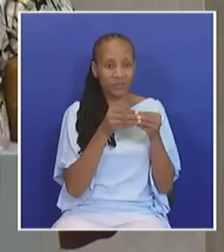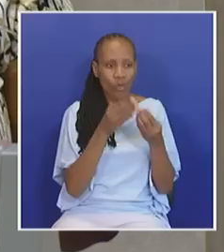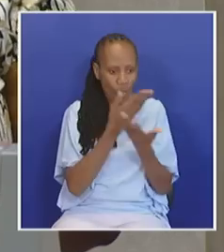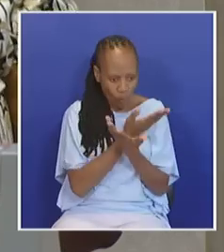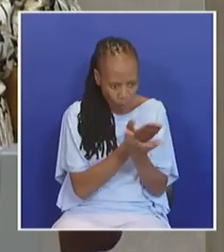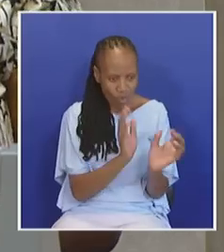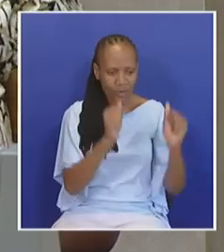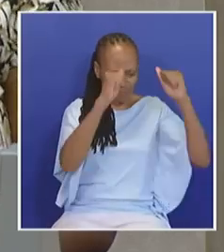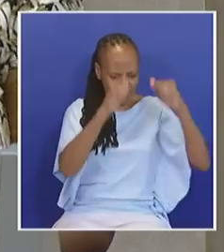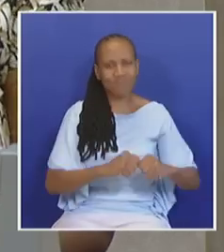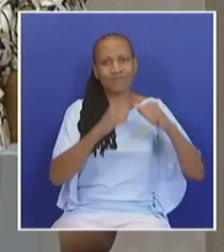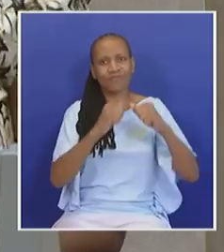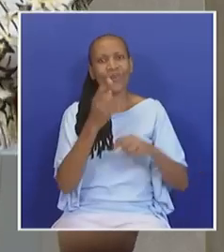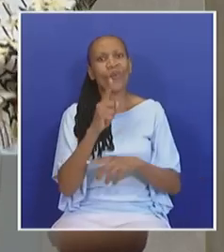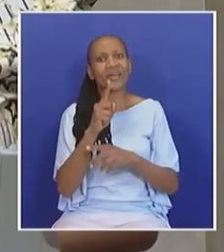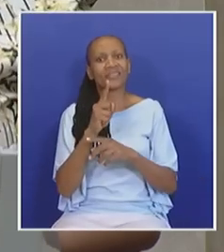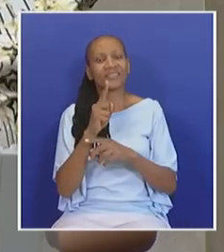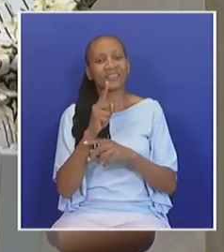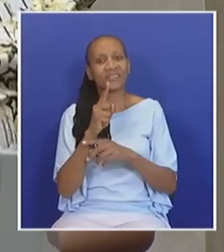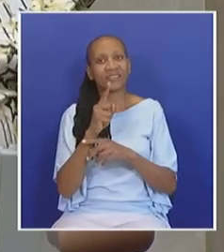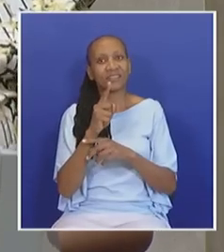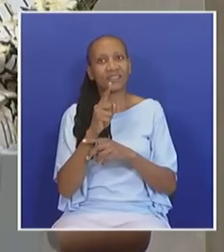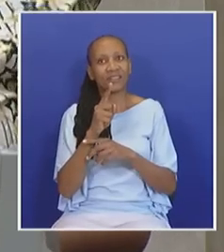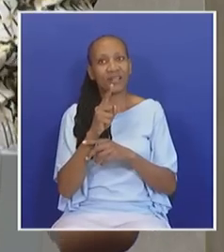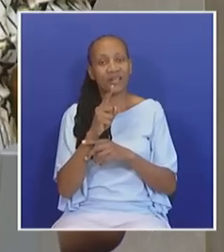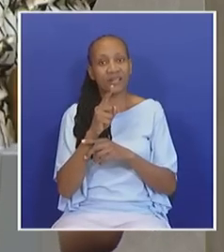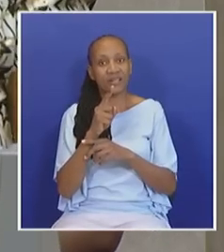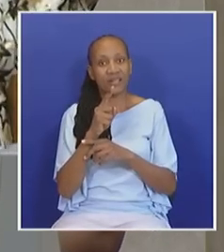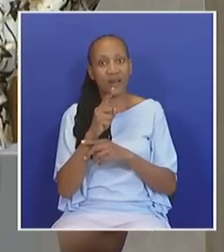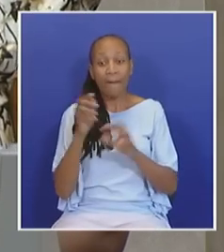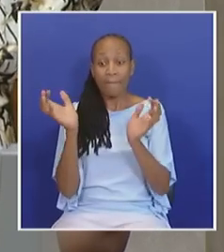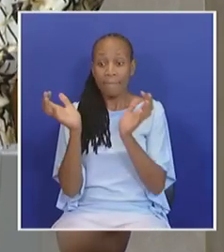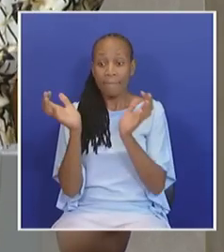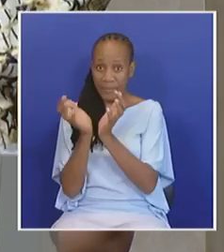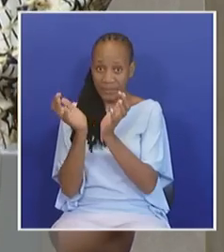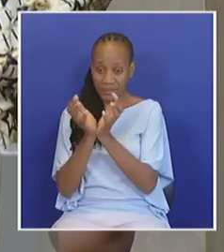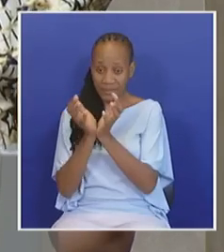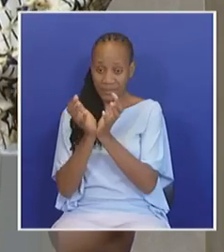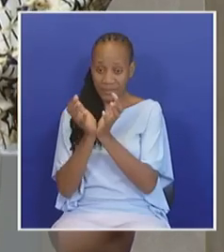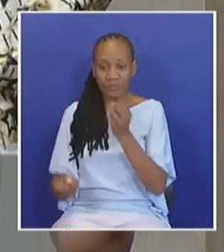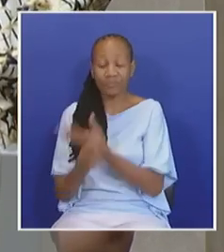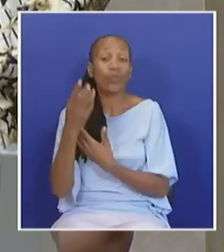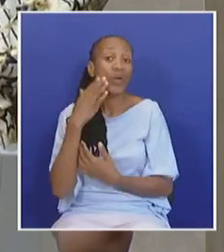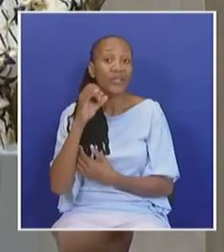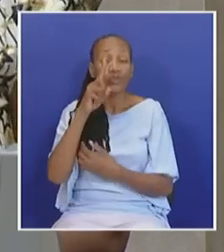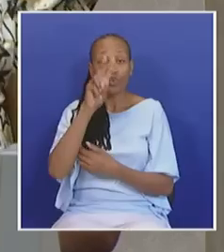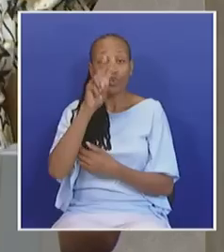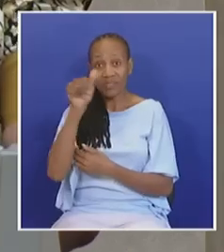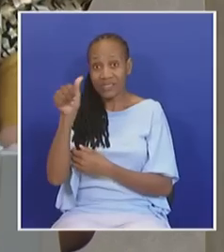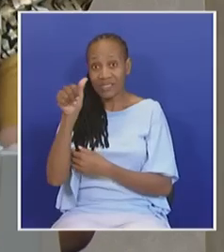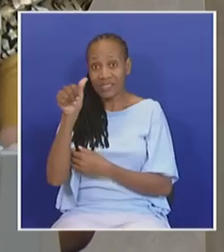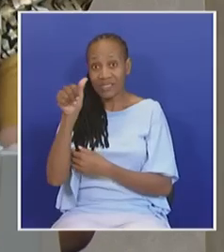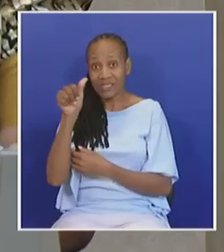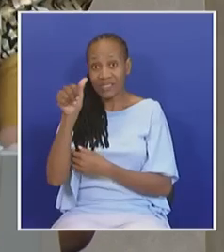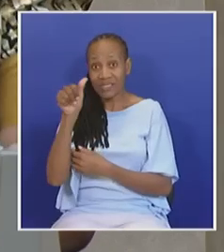unanimously agreed that the meeting to decide on the bill should be January 26,